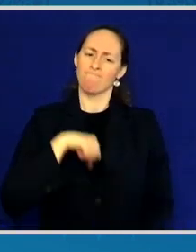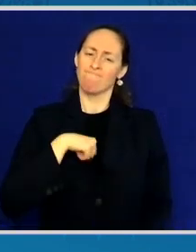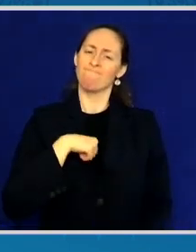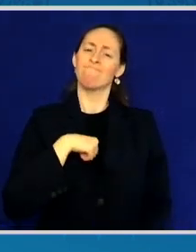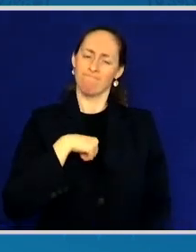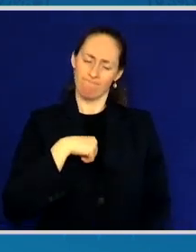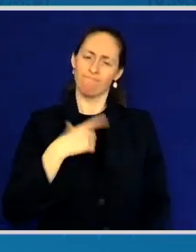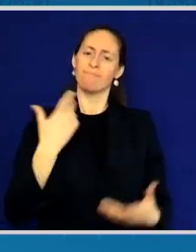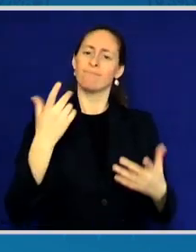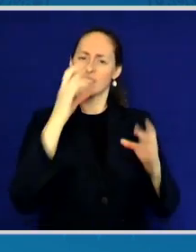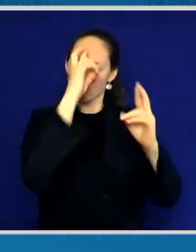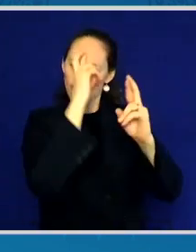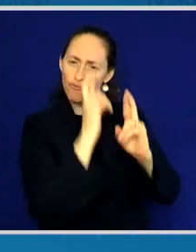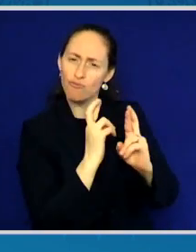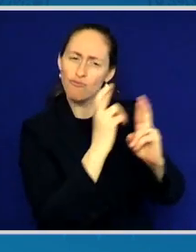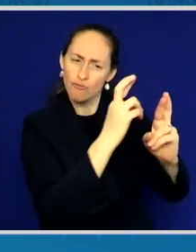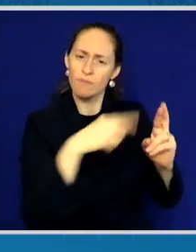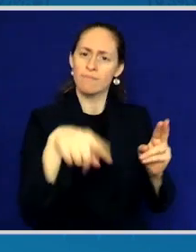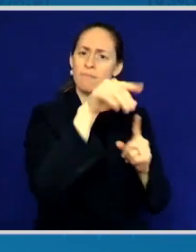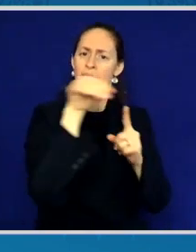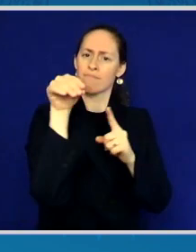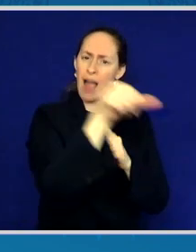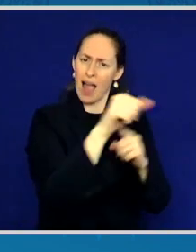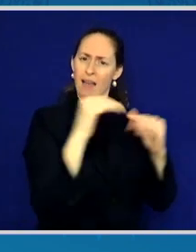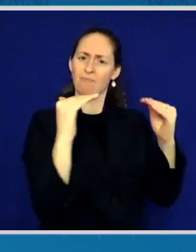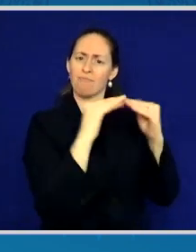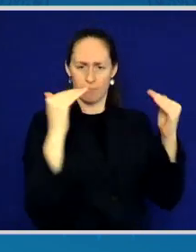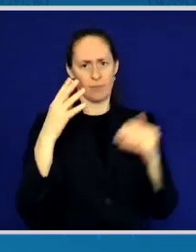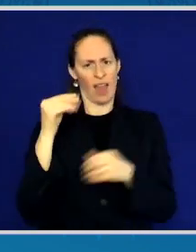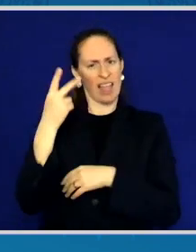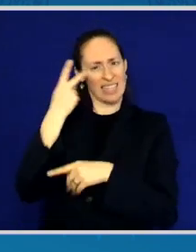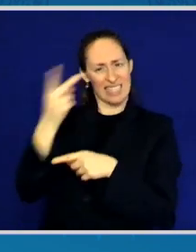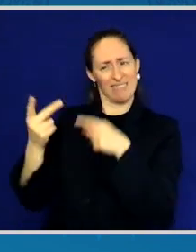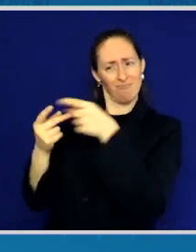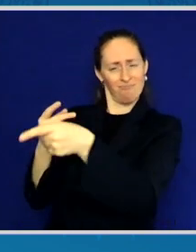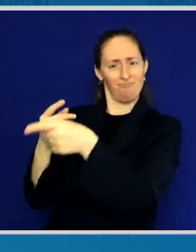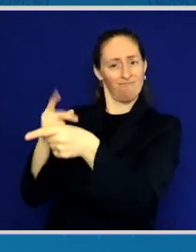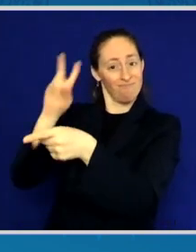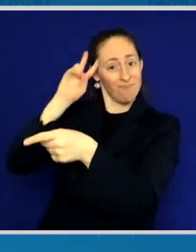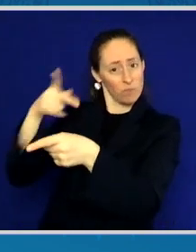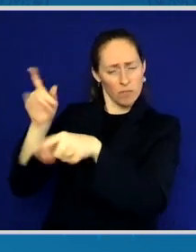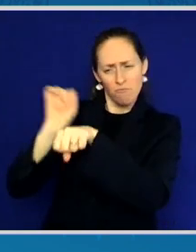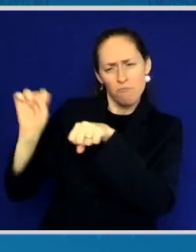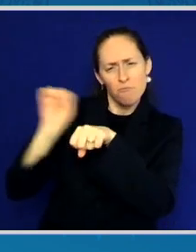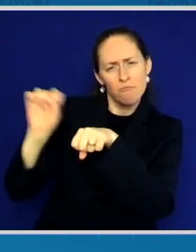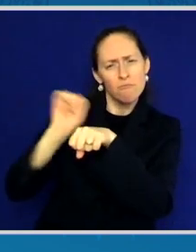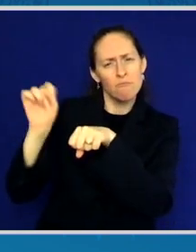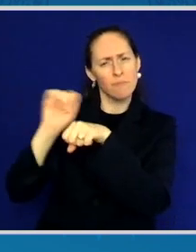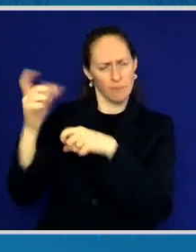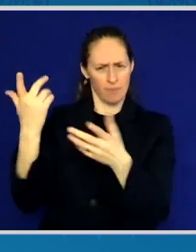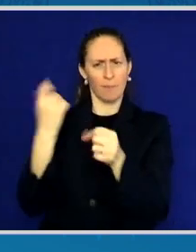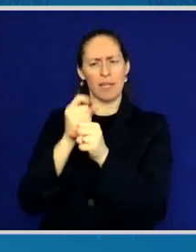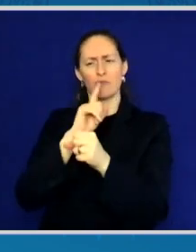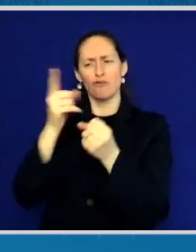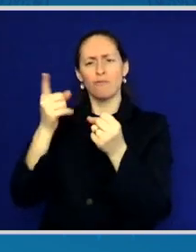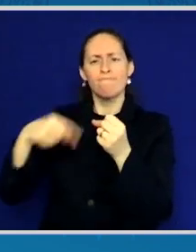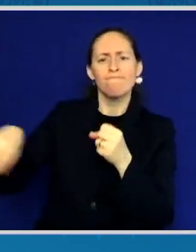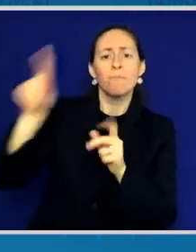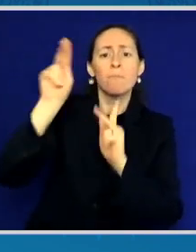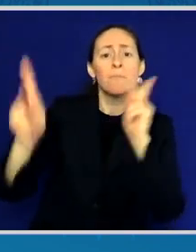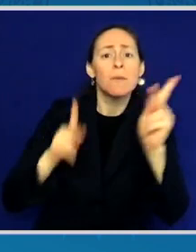of what she's fought for in her career and what has so mattered to her and so mattered to the people whom she serves. So, Senator